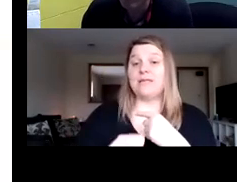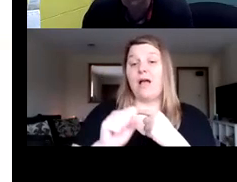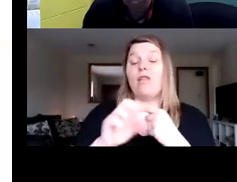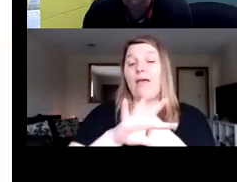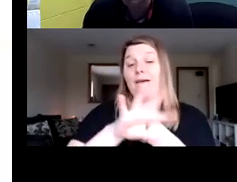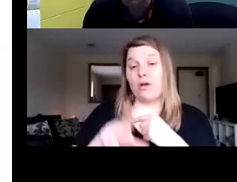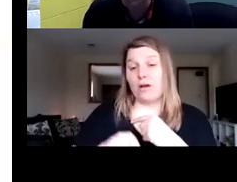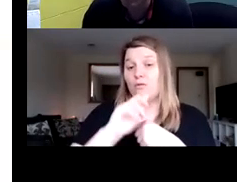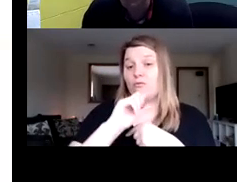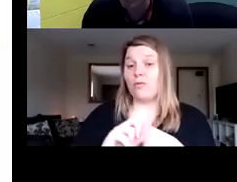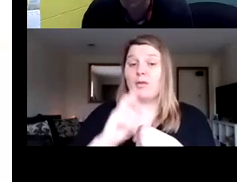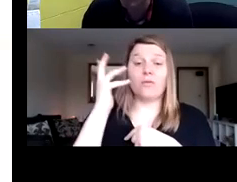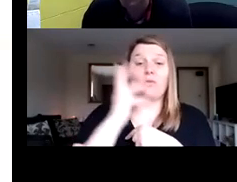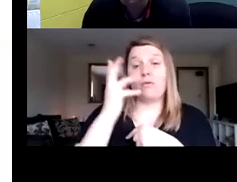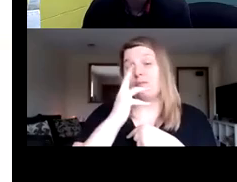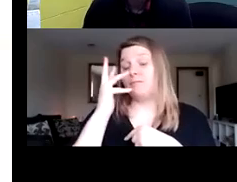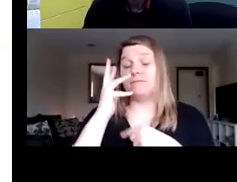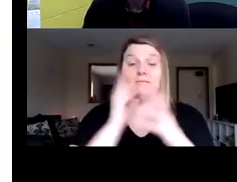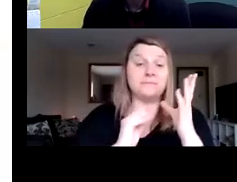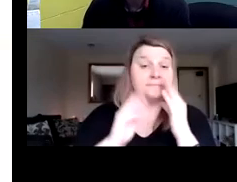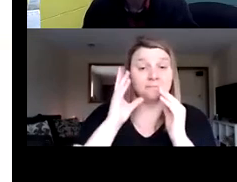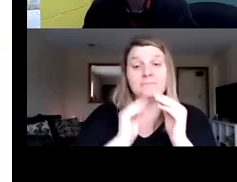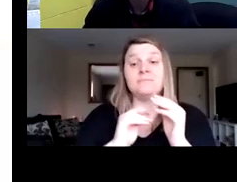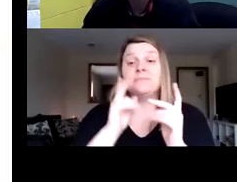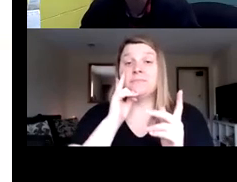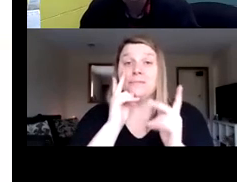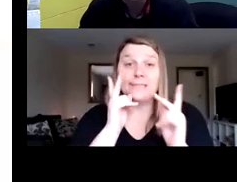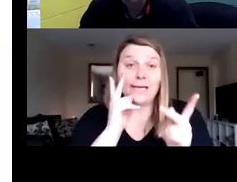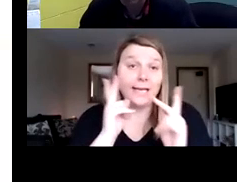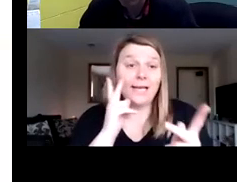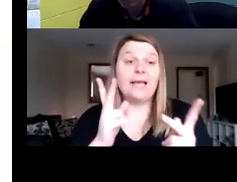had a really incredible experience seeing